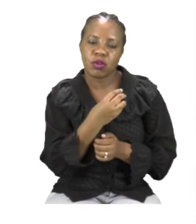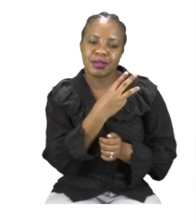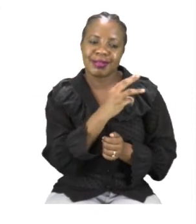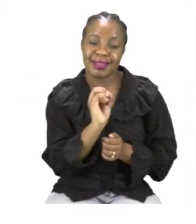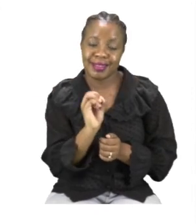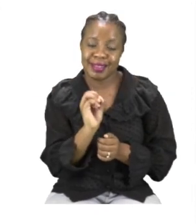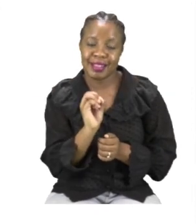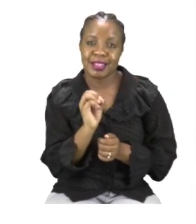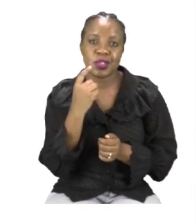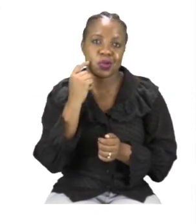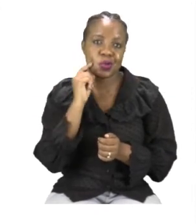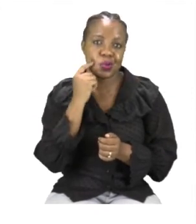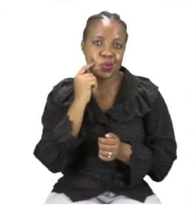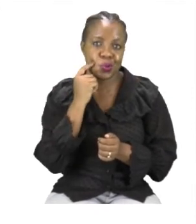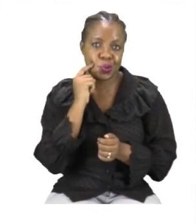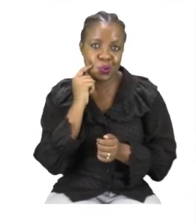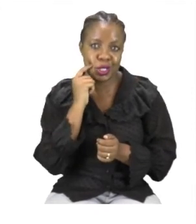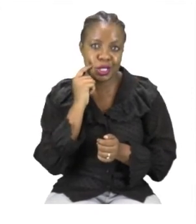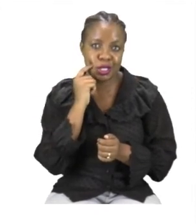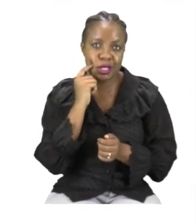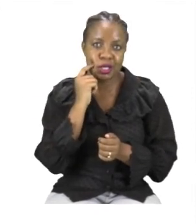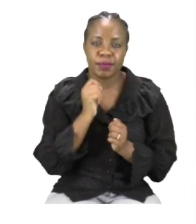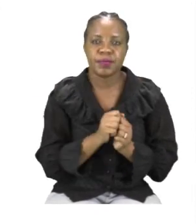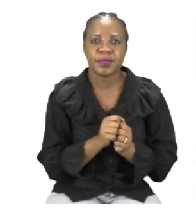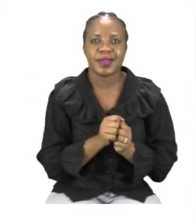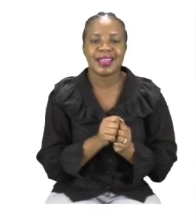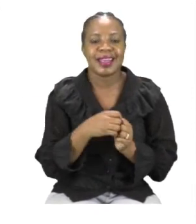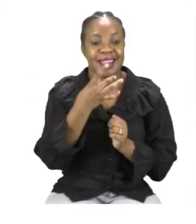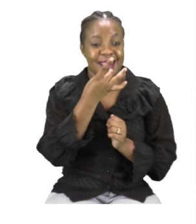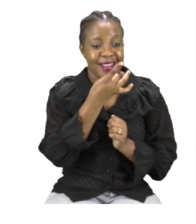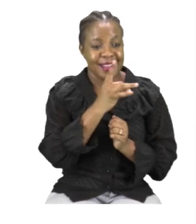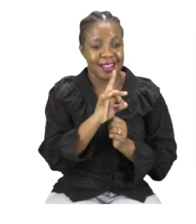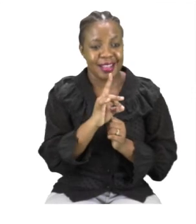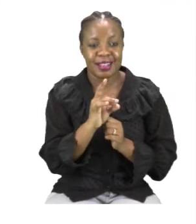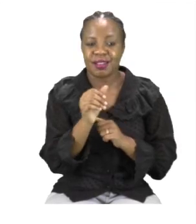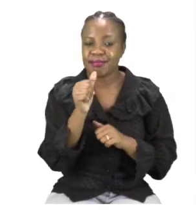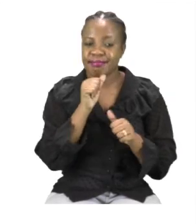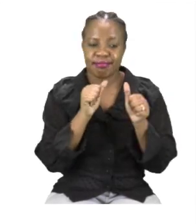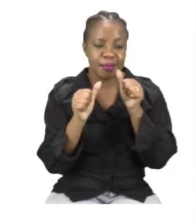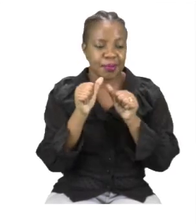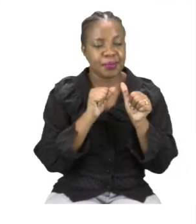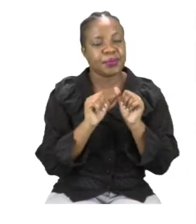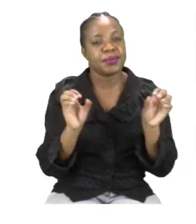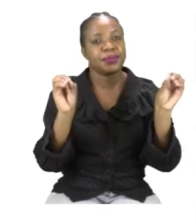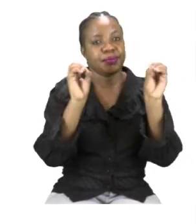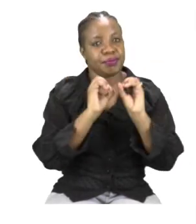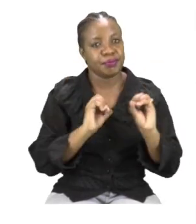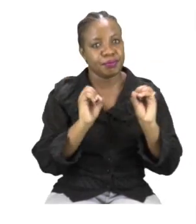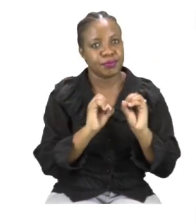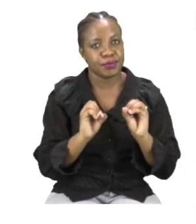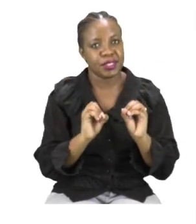party. 8 were left. How many did they